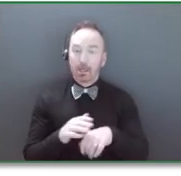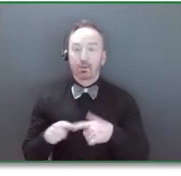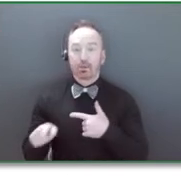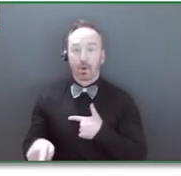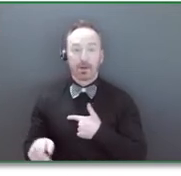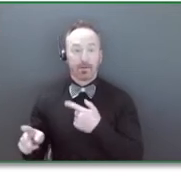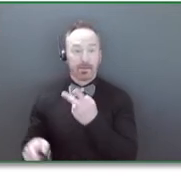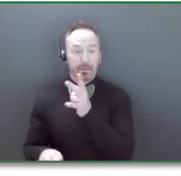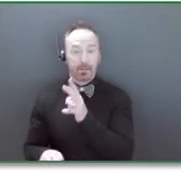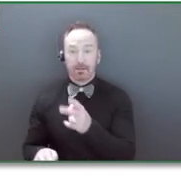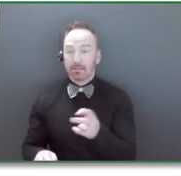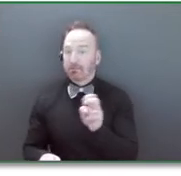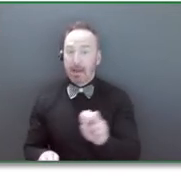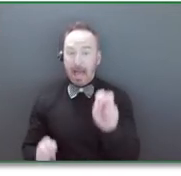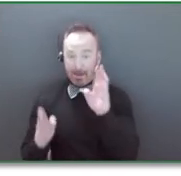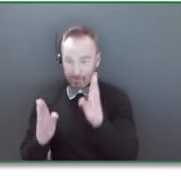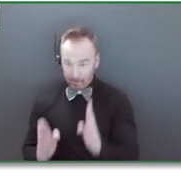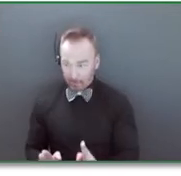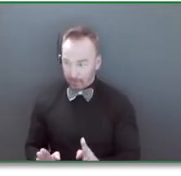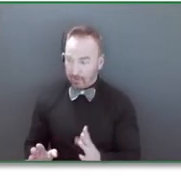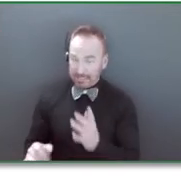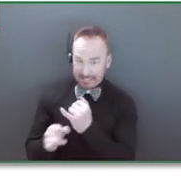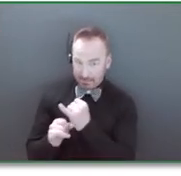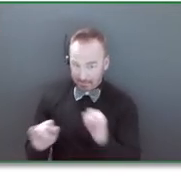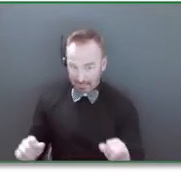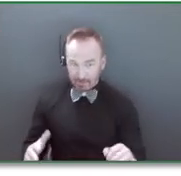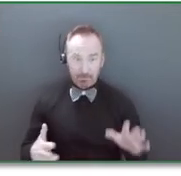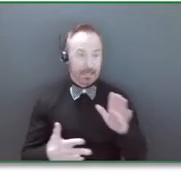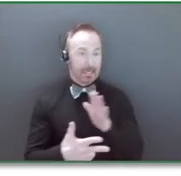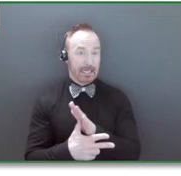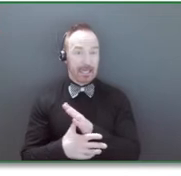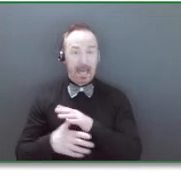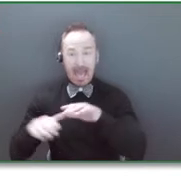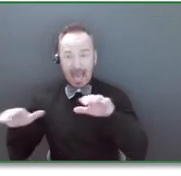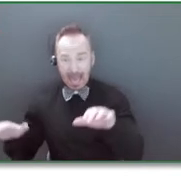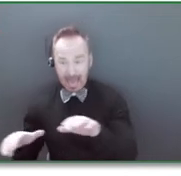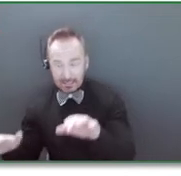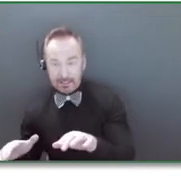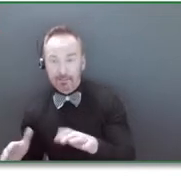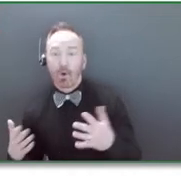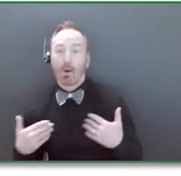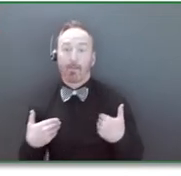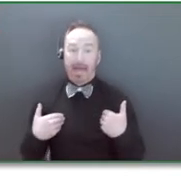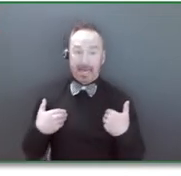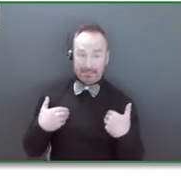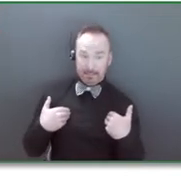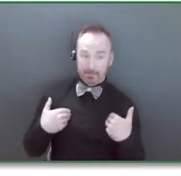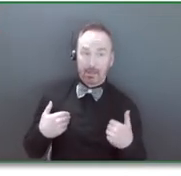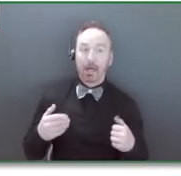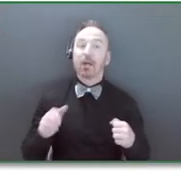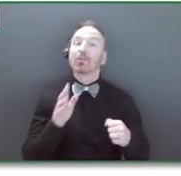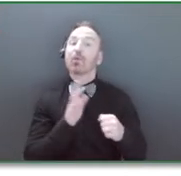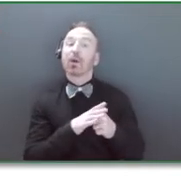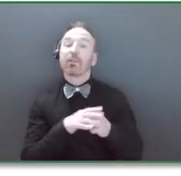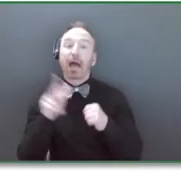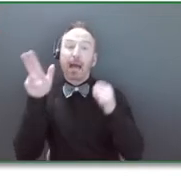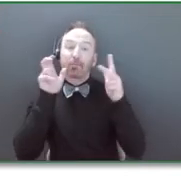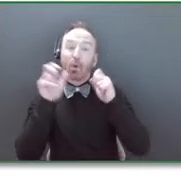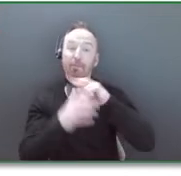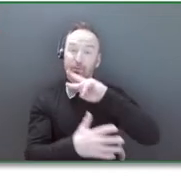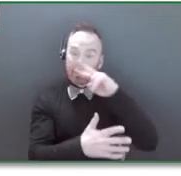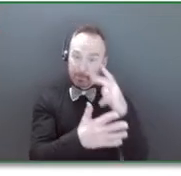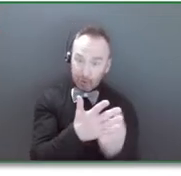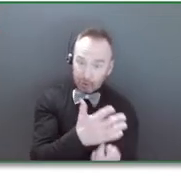three continuums of active versus passive, absorption to immersion, and independence to